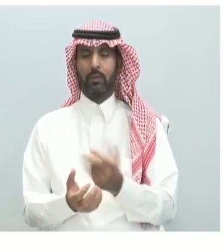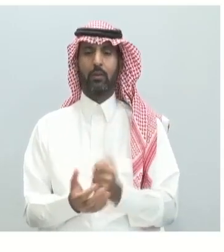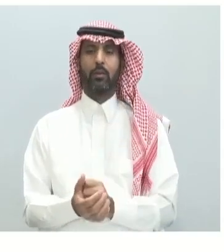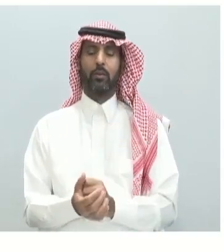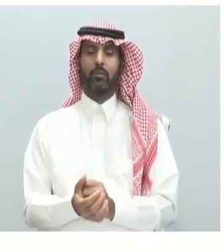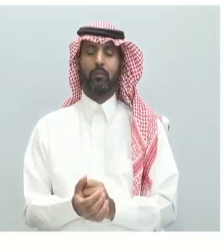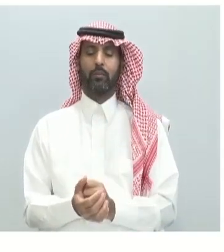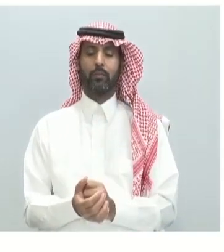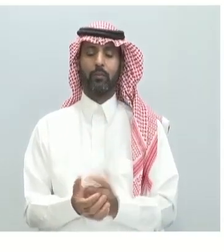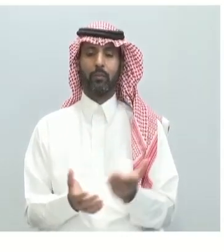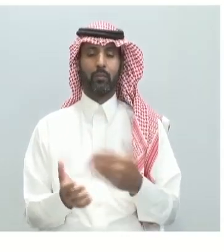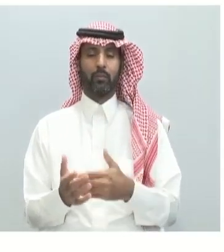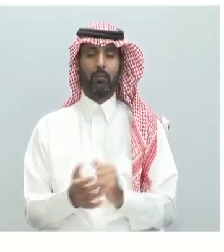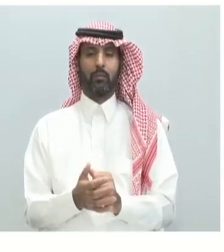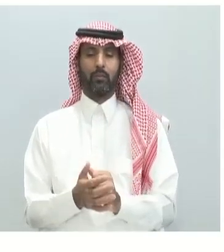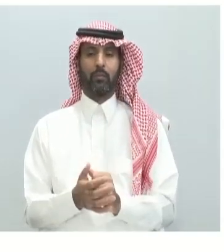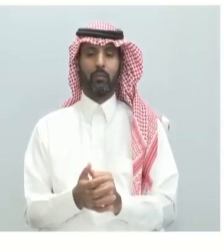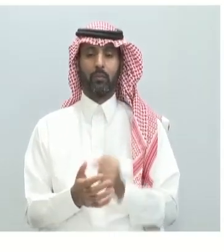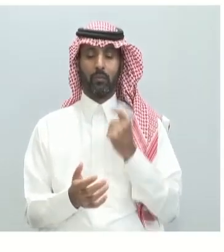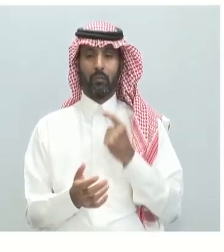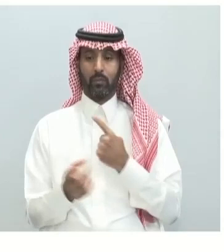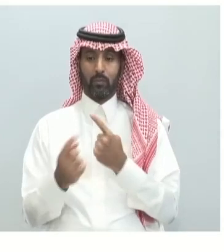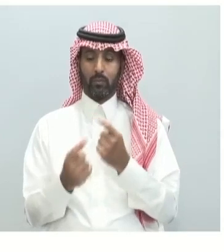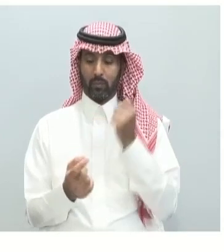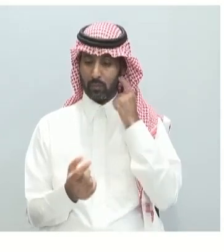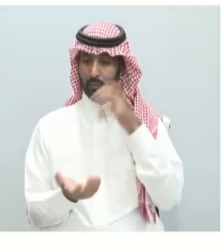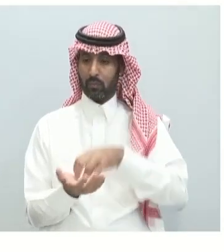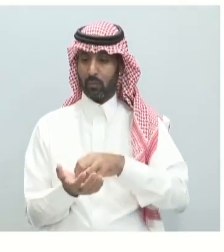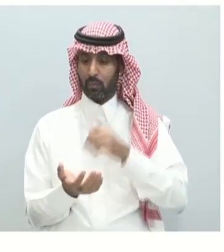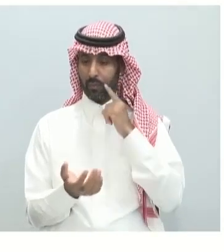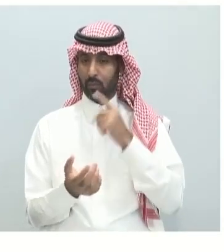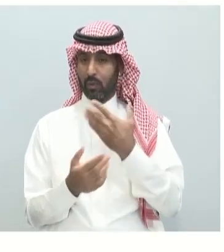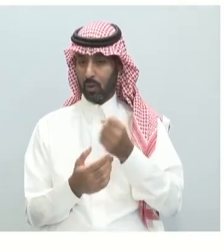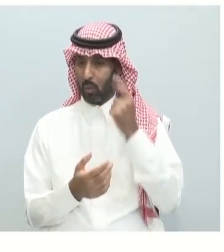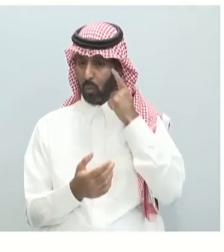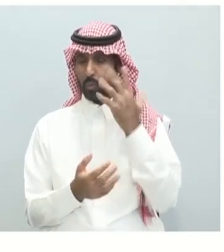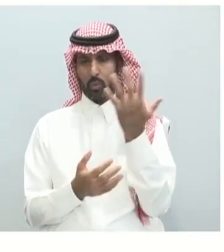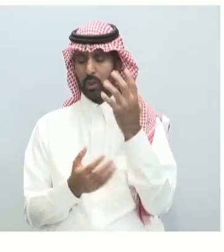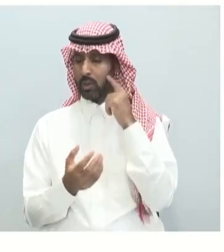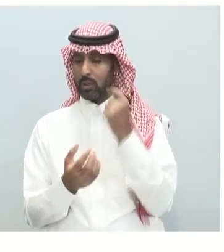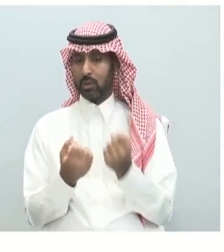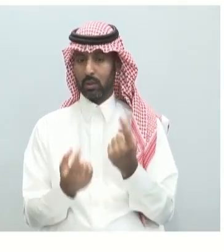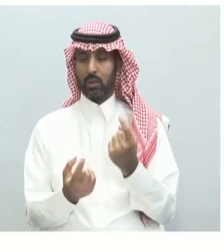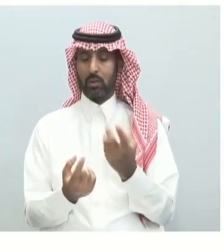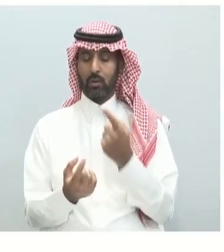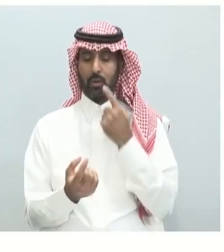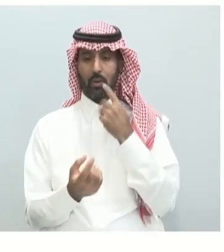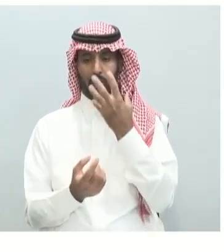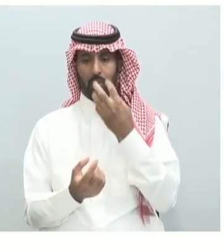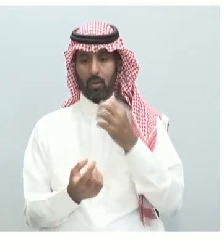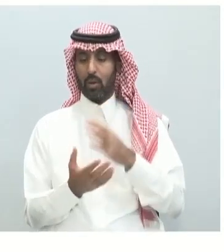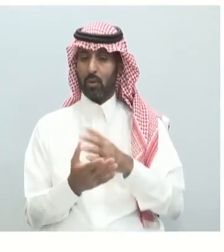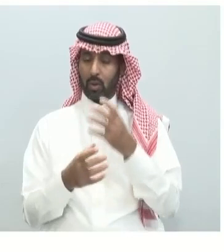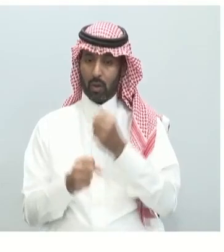their food. The last one, they are contributing to the locally grown movement, thus not creating more pollution by